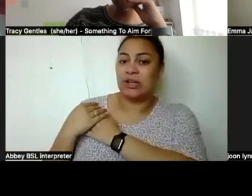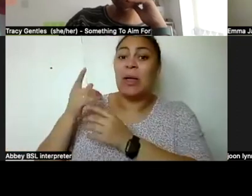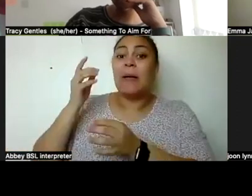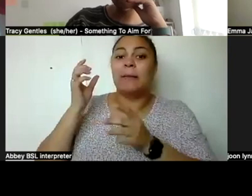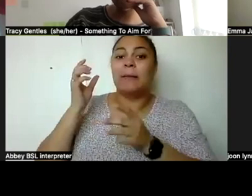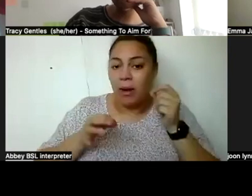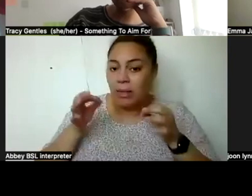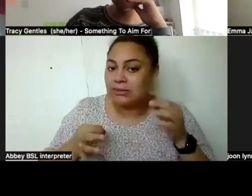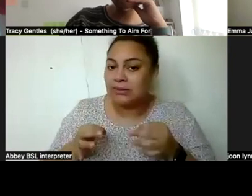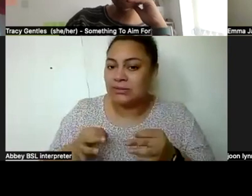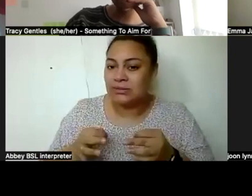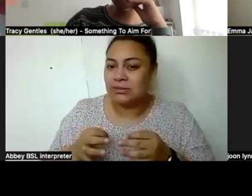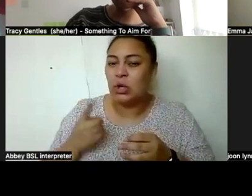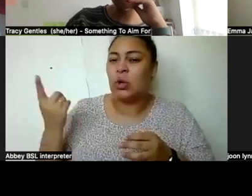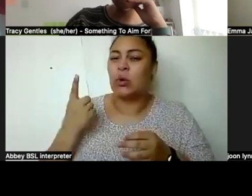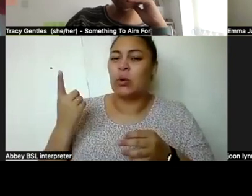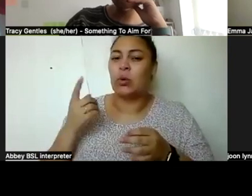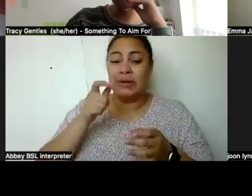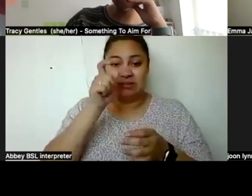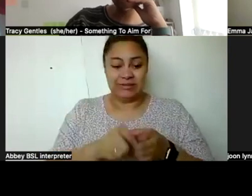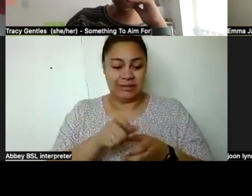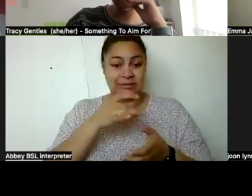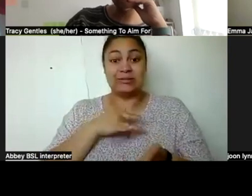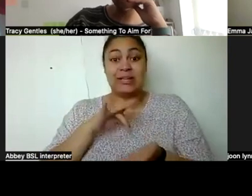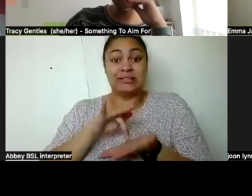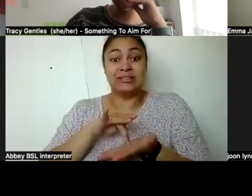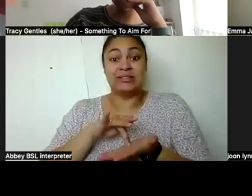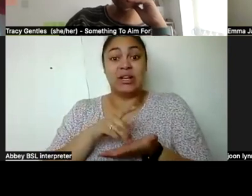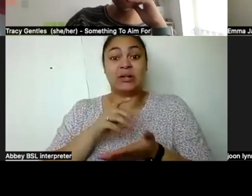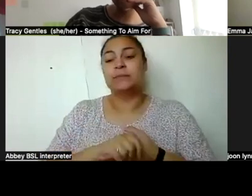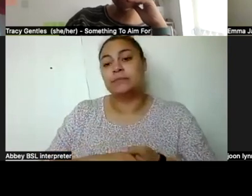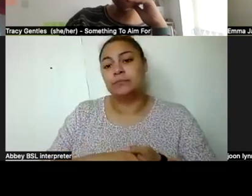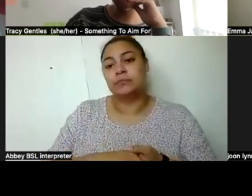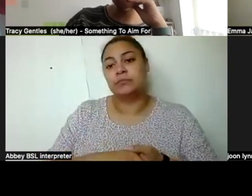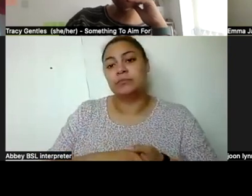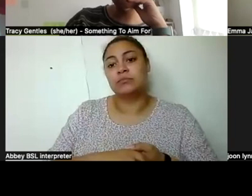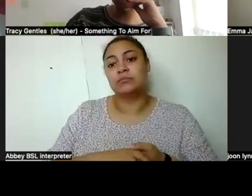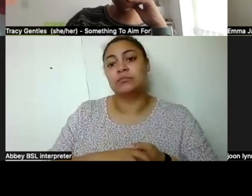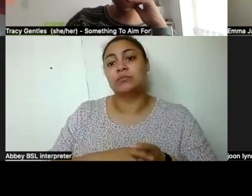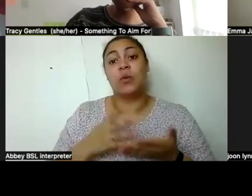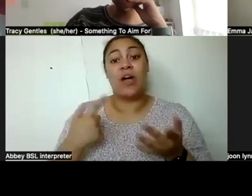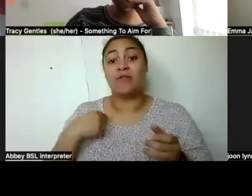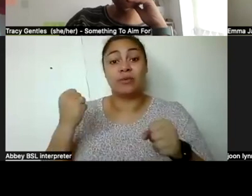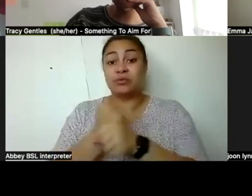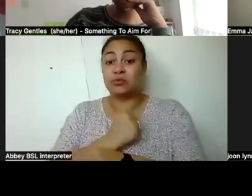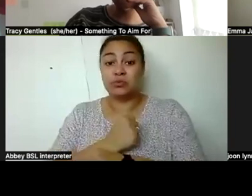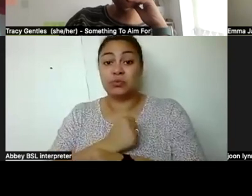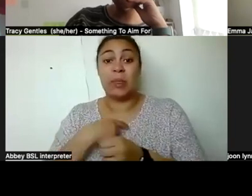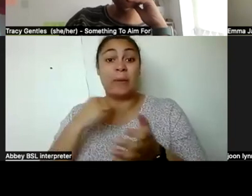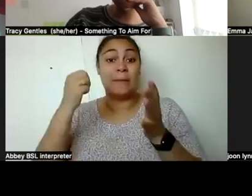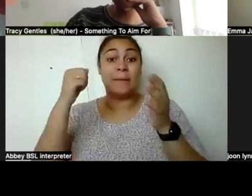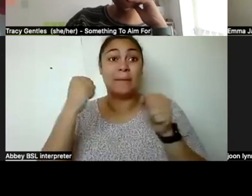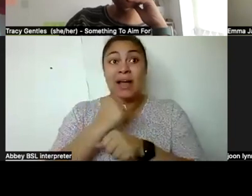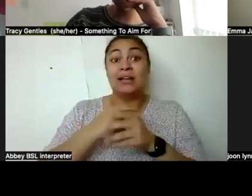policies that determine who is centered and who's marginalized. So I think whatever we do in the making and supporting